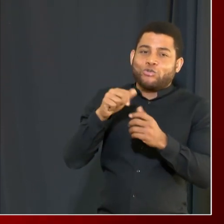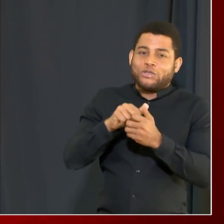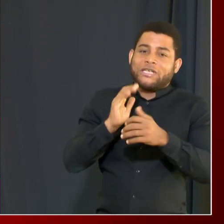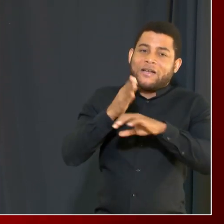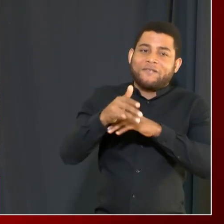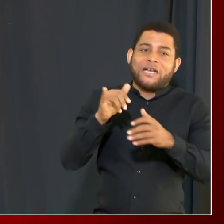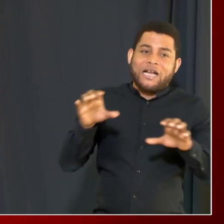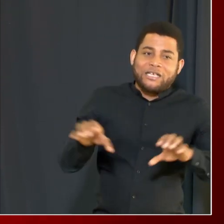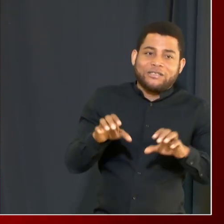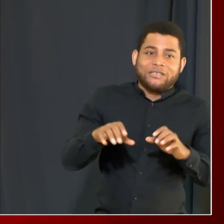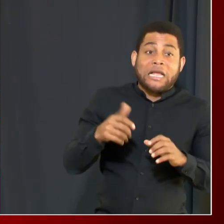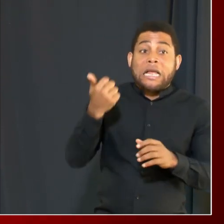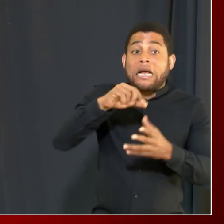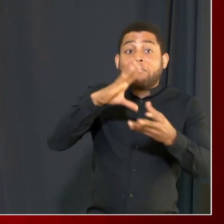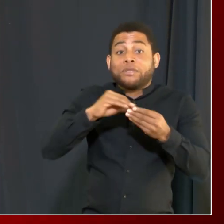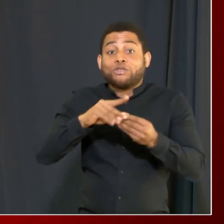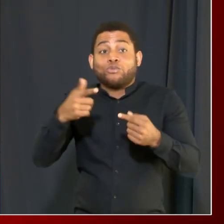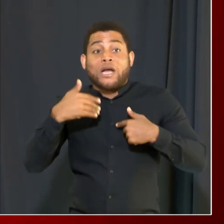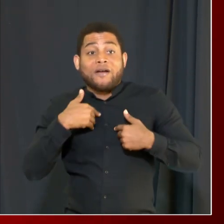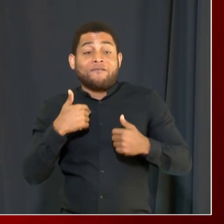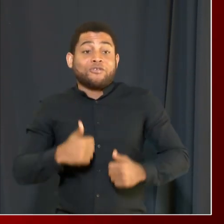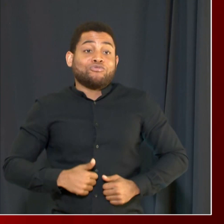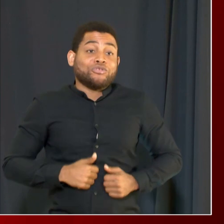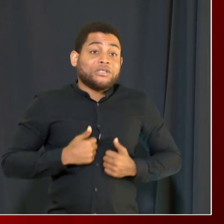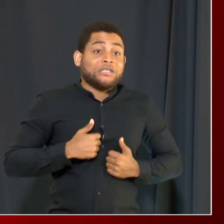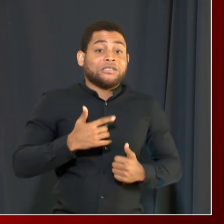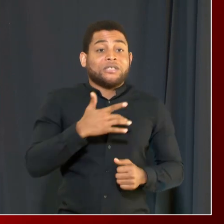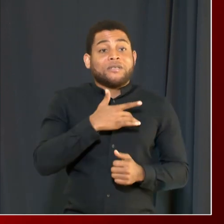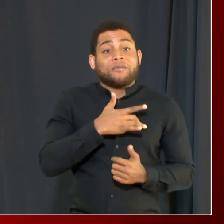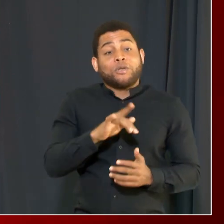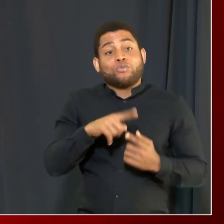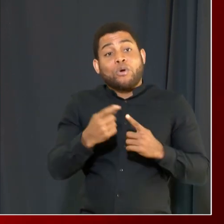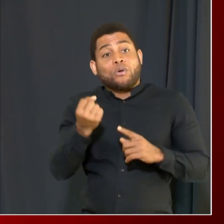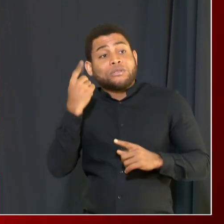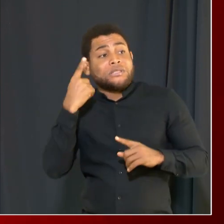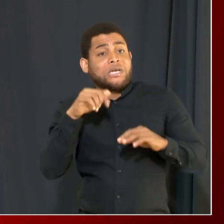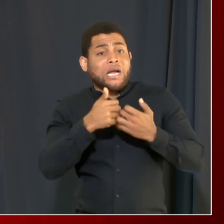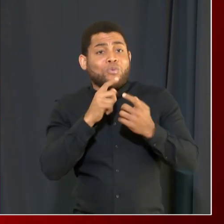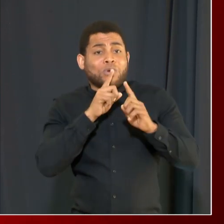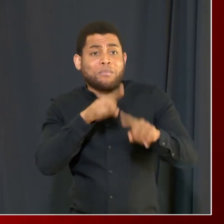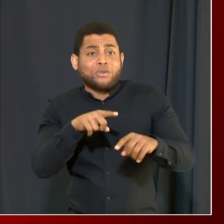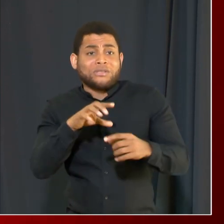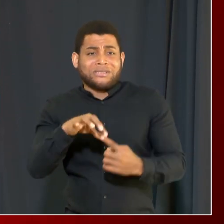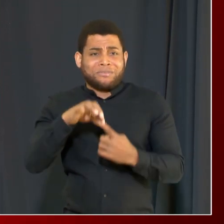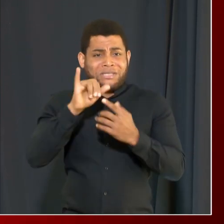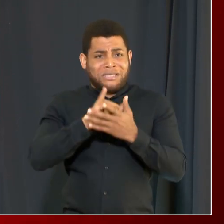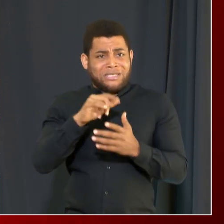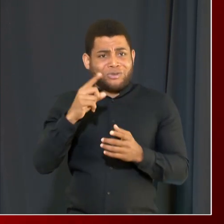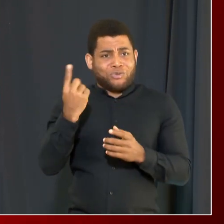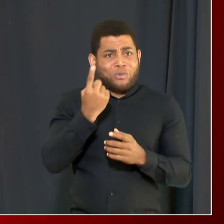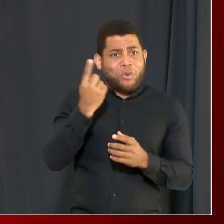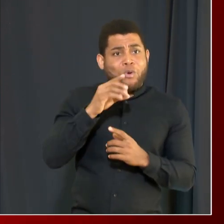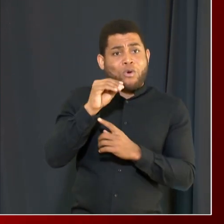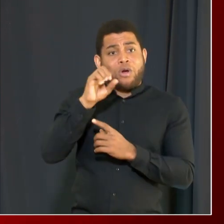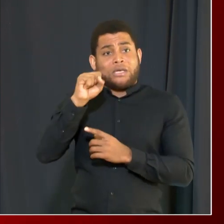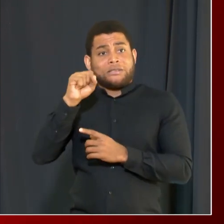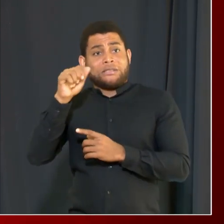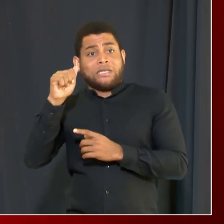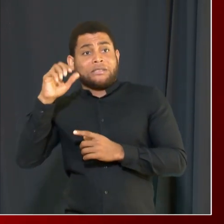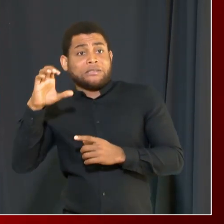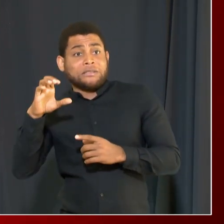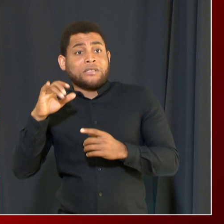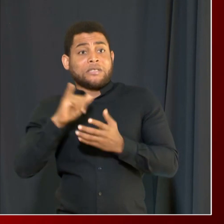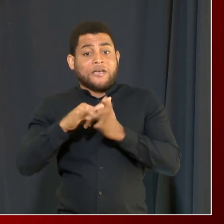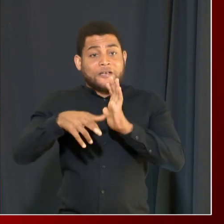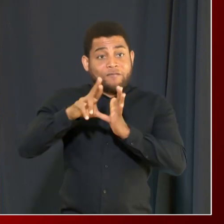to residents who, it's usually the understanding when we do these reports on OUC especially, that it's the OUC director who will review those calls the